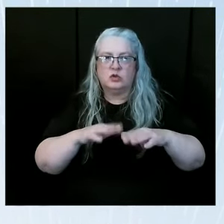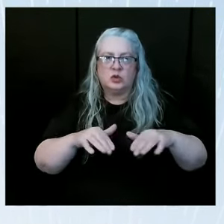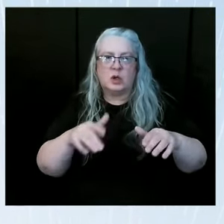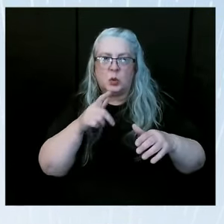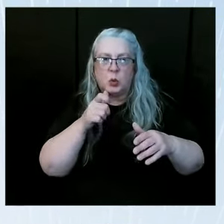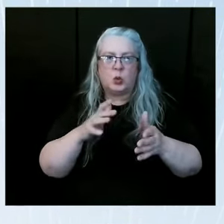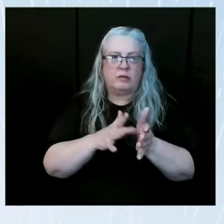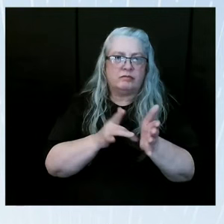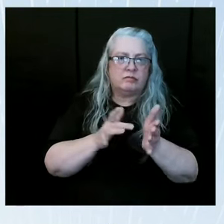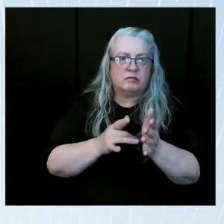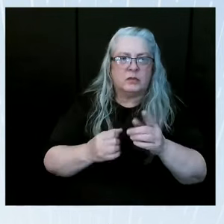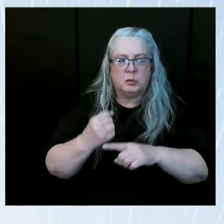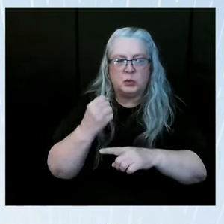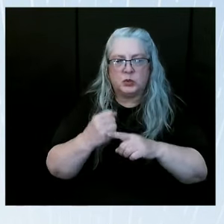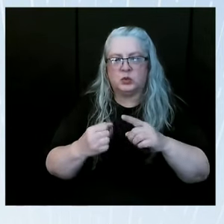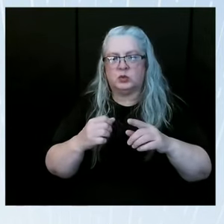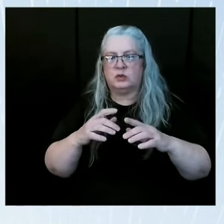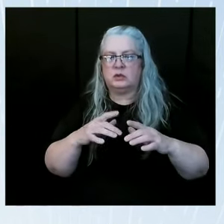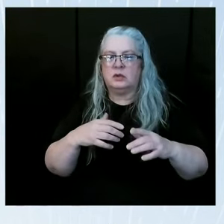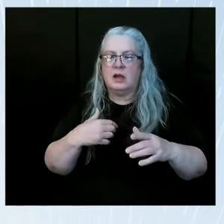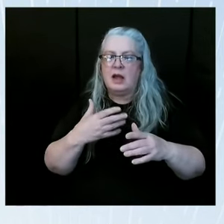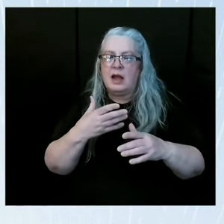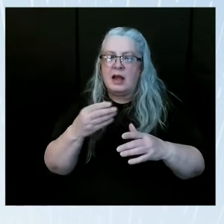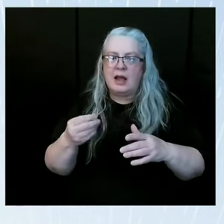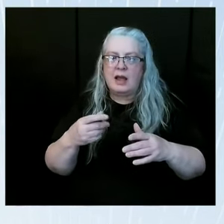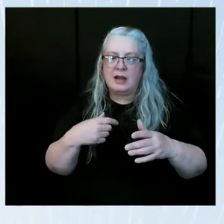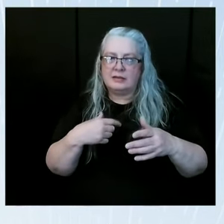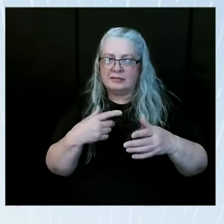labor, what we are doing there,